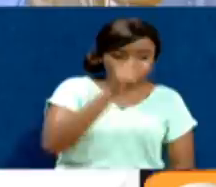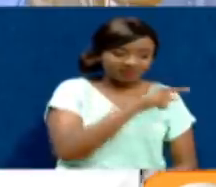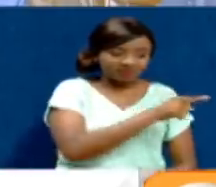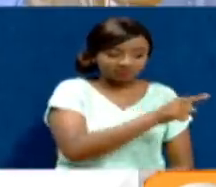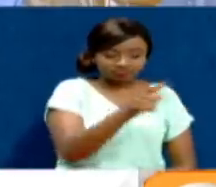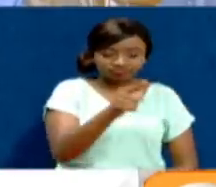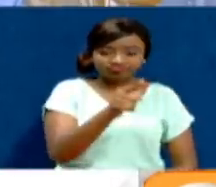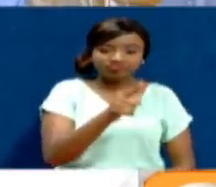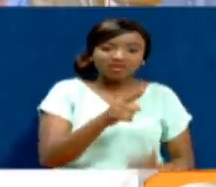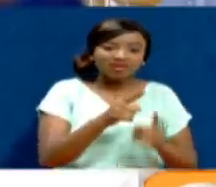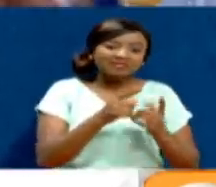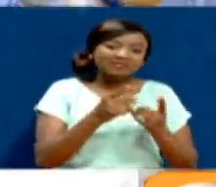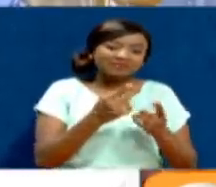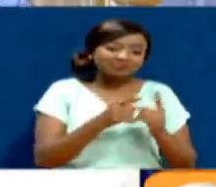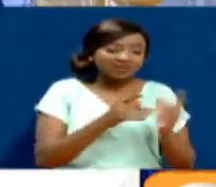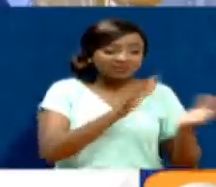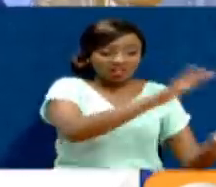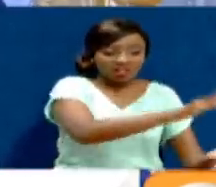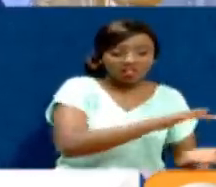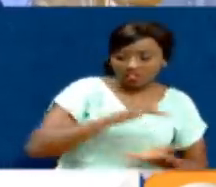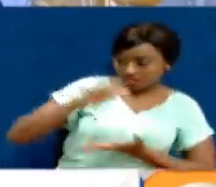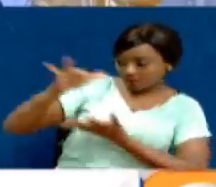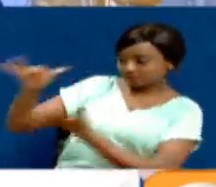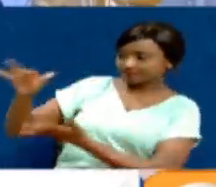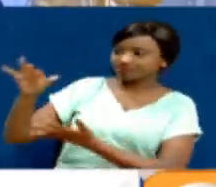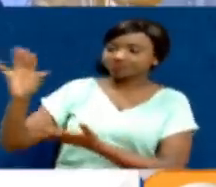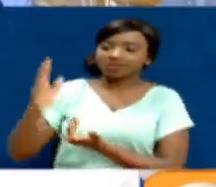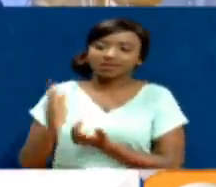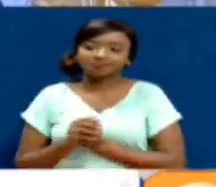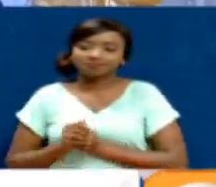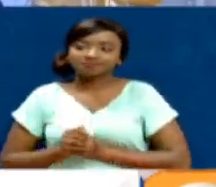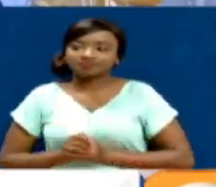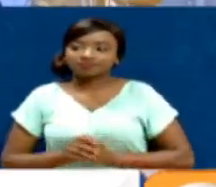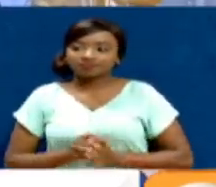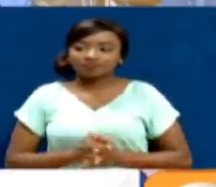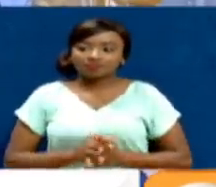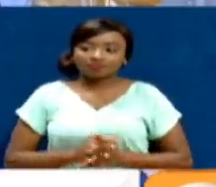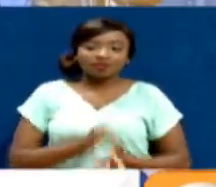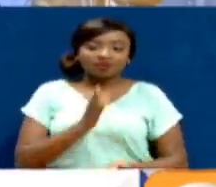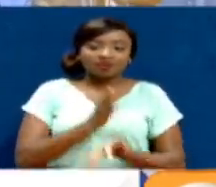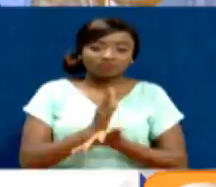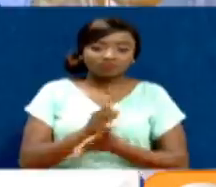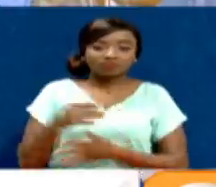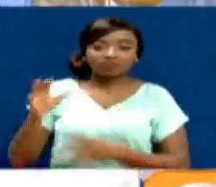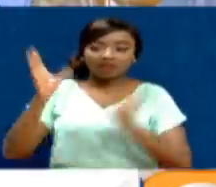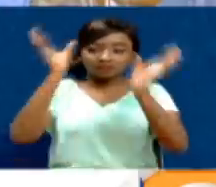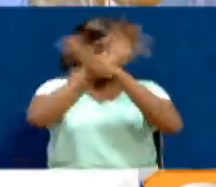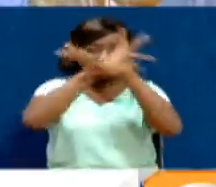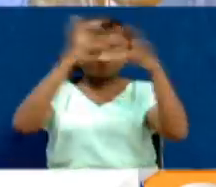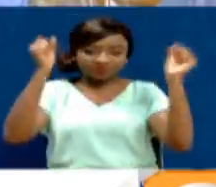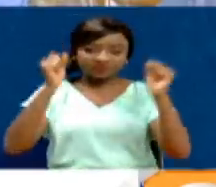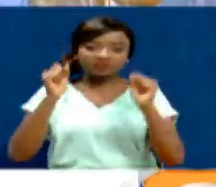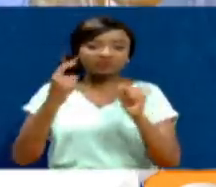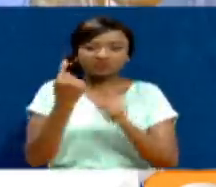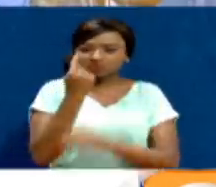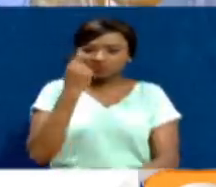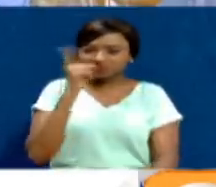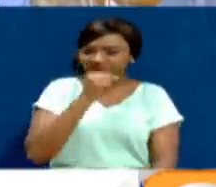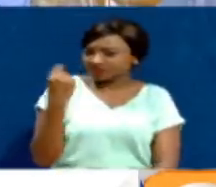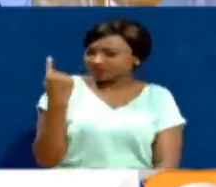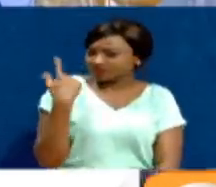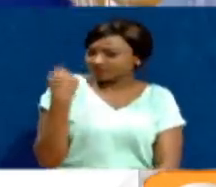there were... Anyway, that's a story for another day. I think the president intervened in this. Yeah. You saw us the other